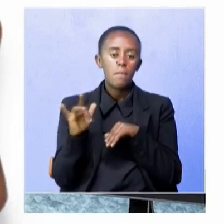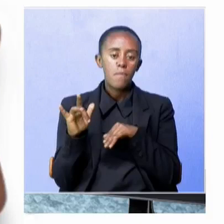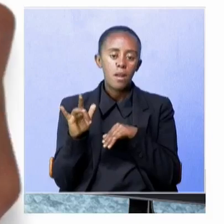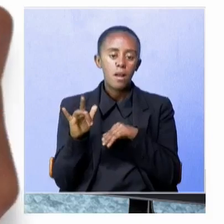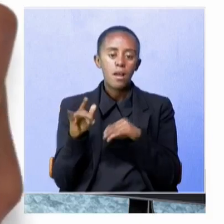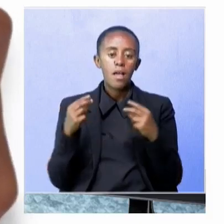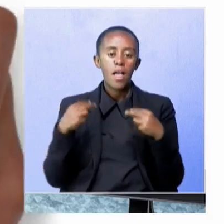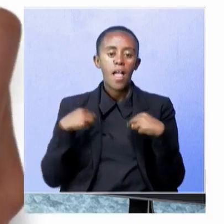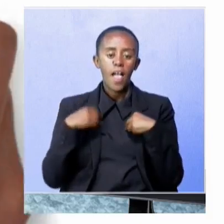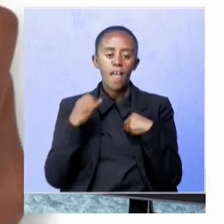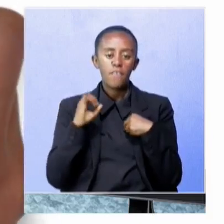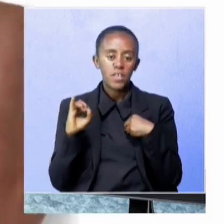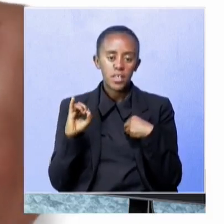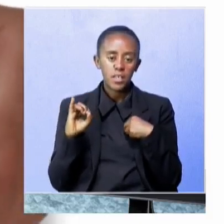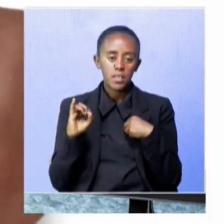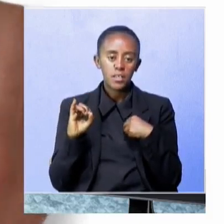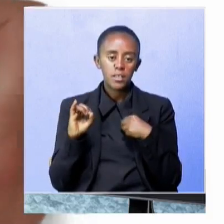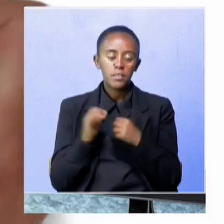having